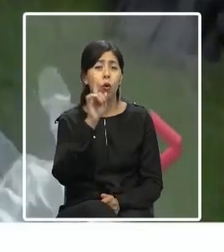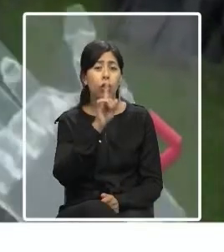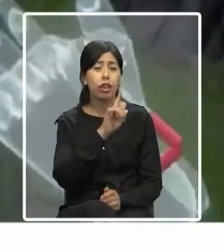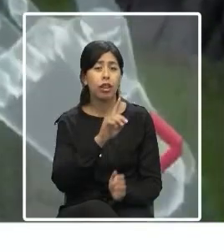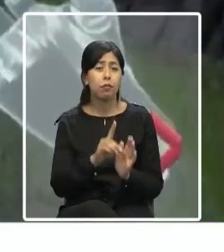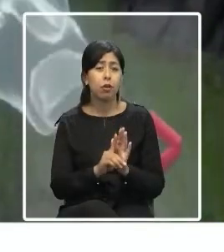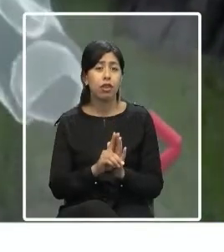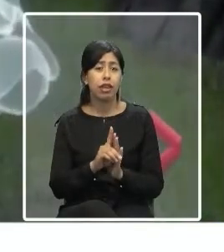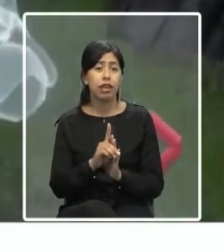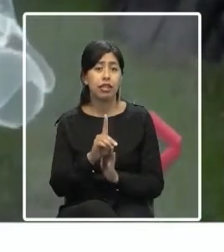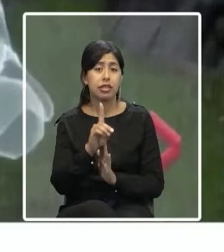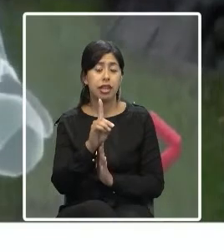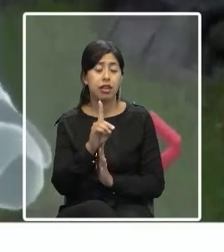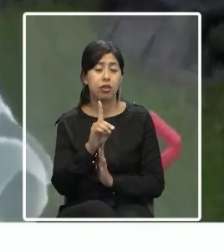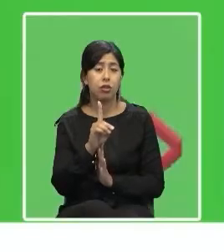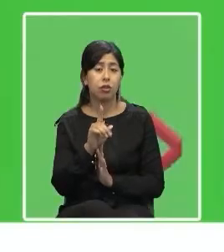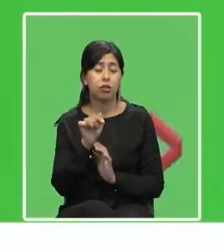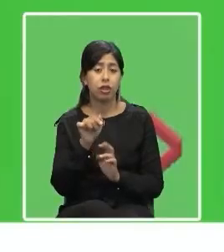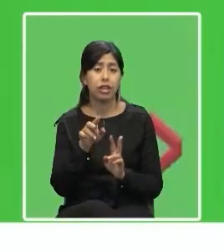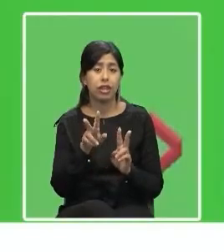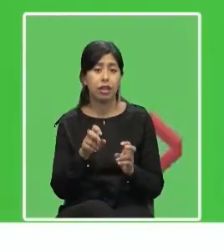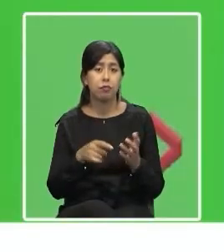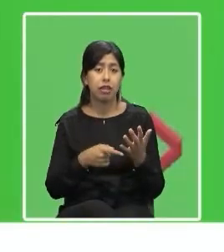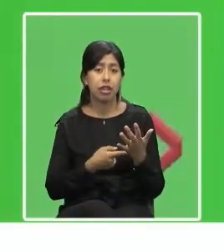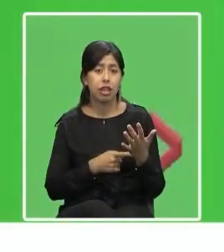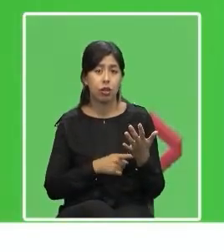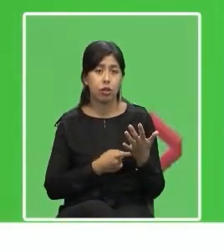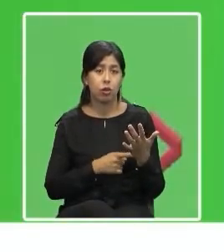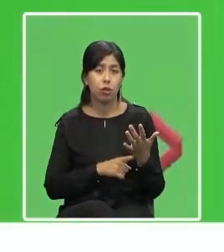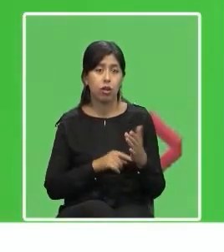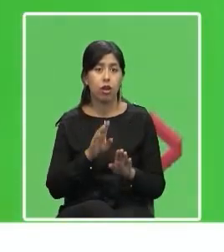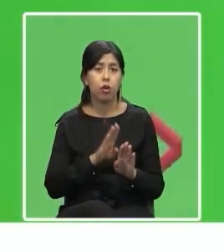it has become possible to create this kind of things,